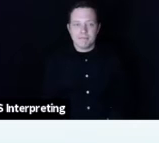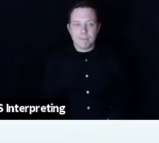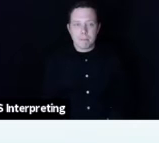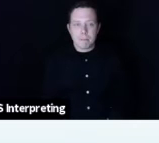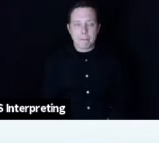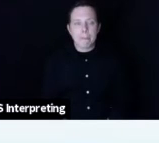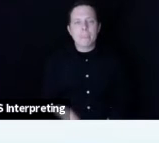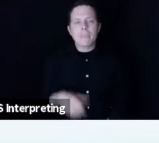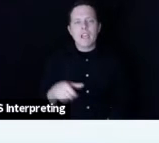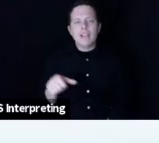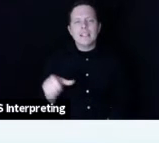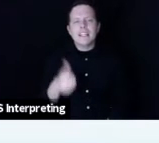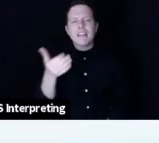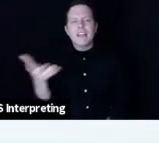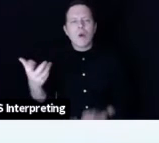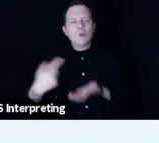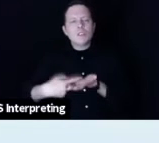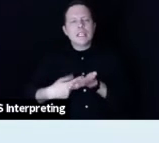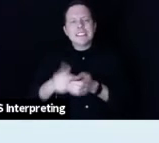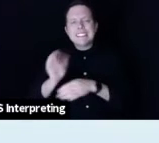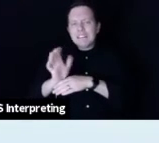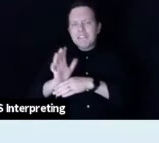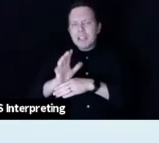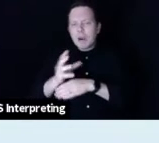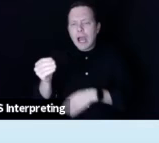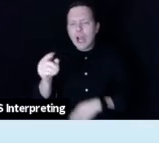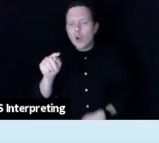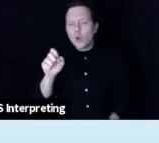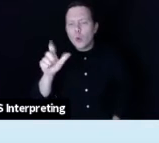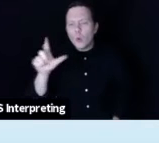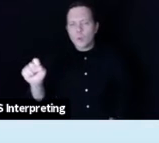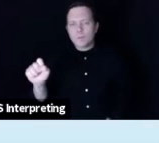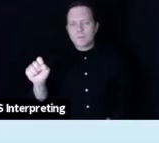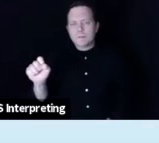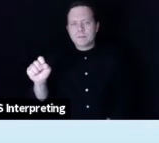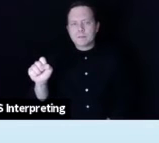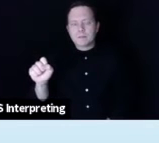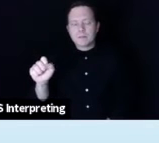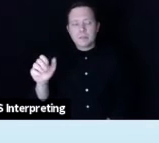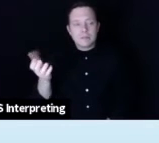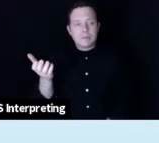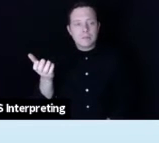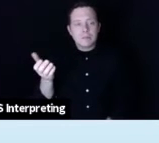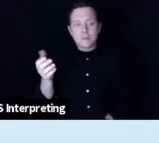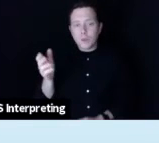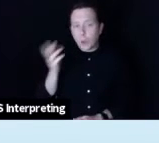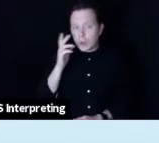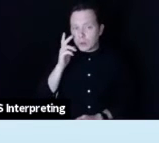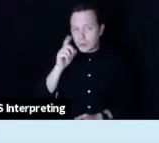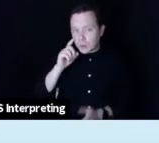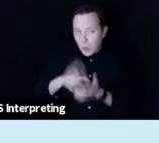Another thing I want to talk to you about is these videos and tools. So you'll notice you can view health